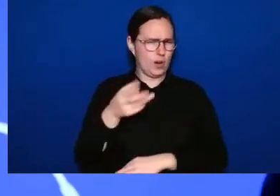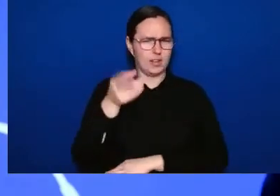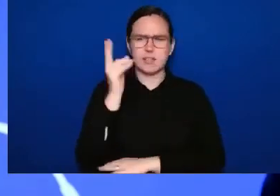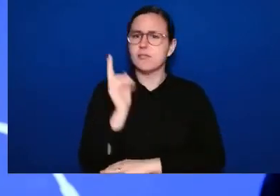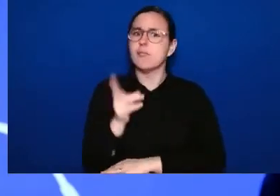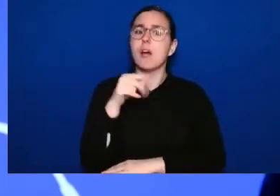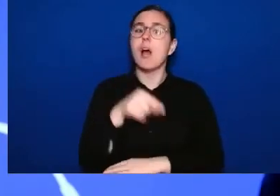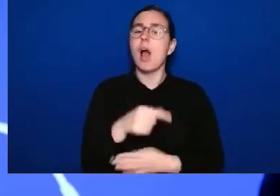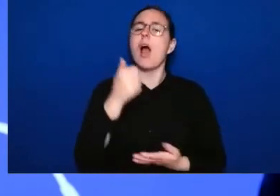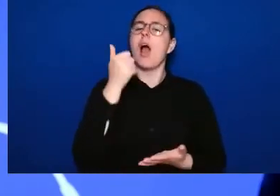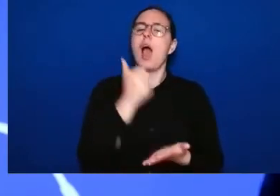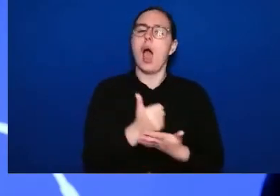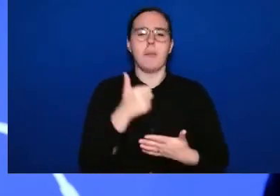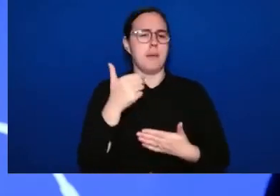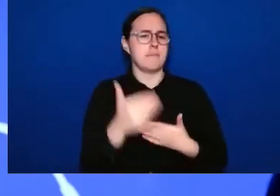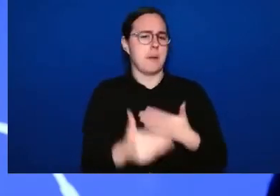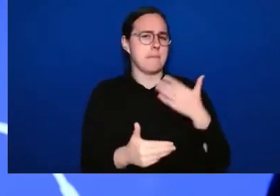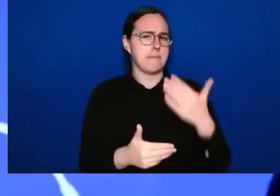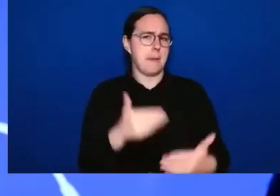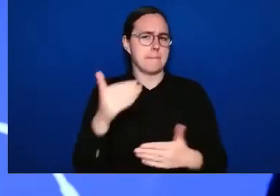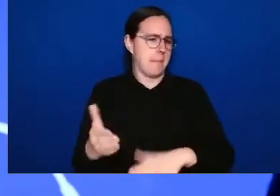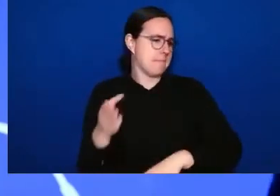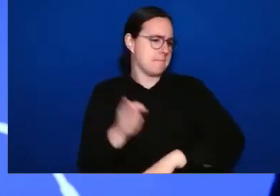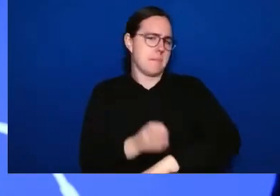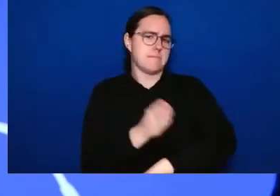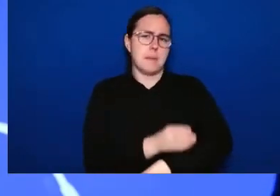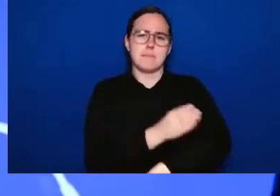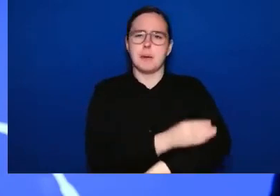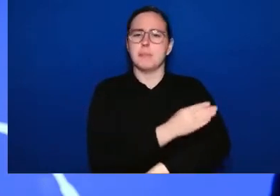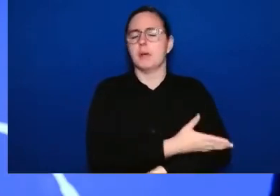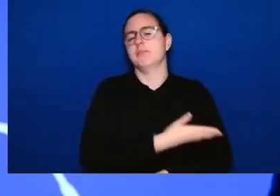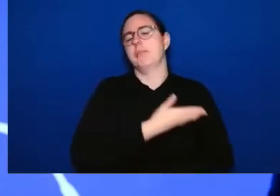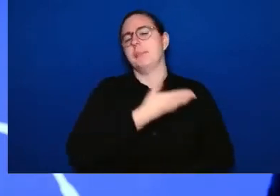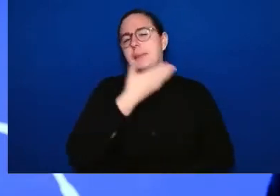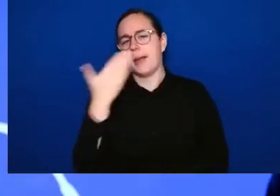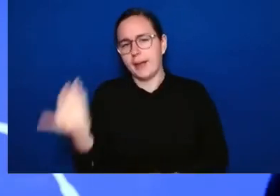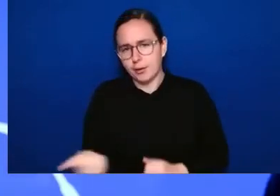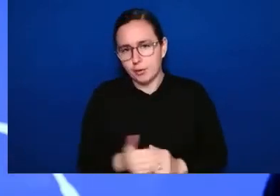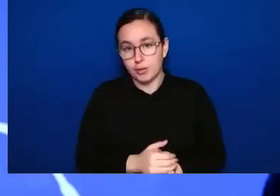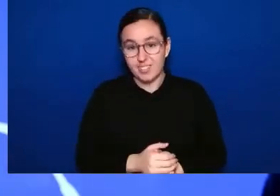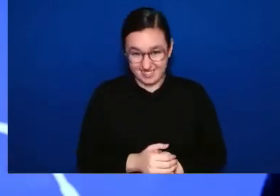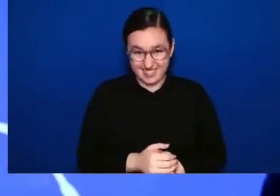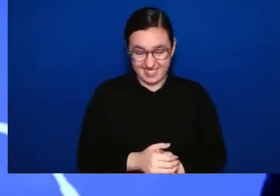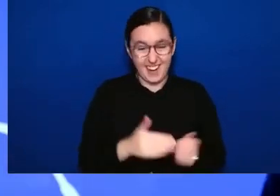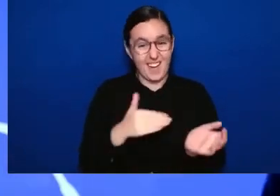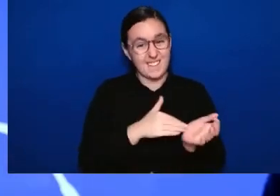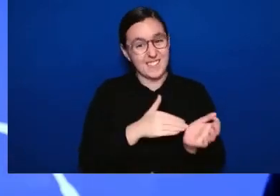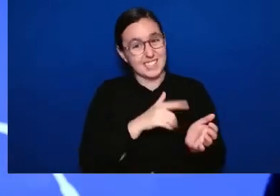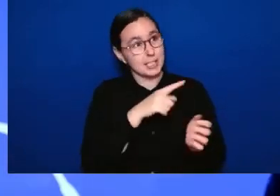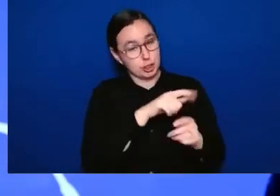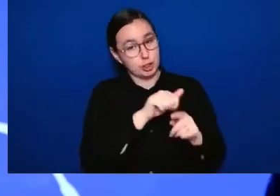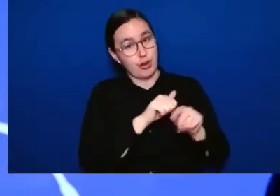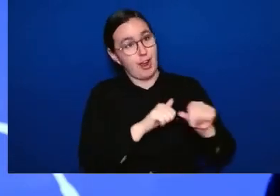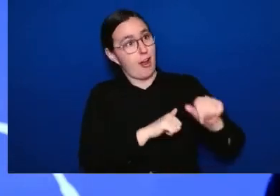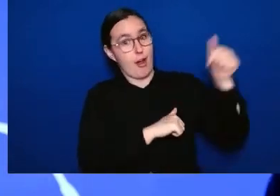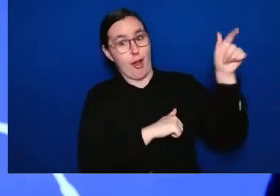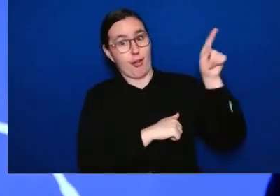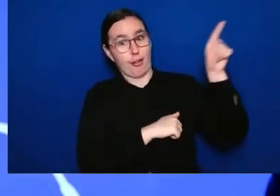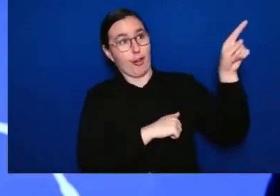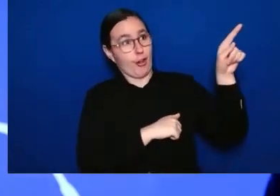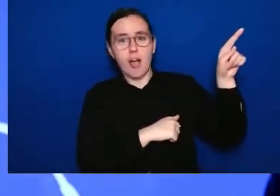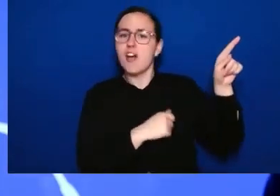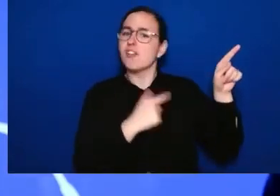many reasons why many people, such as foreign-trained physicians, choose to come live and work in BC. Our province has one of the most